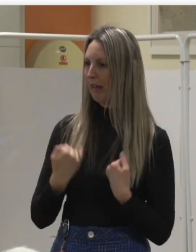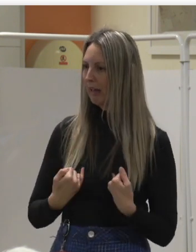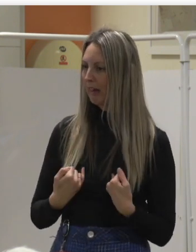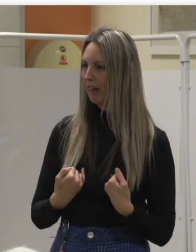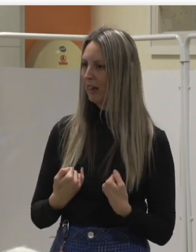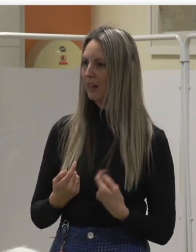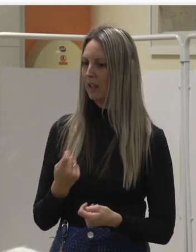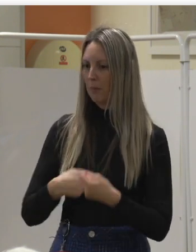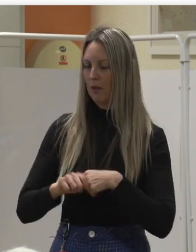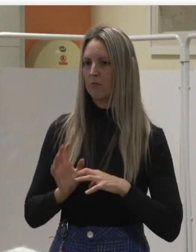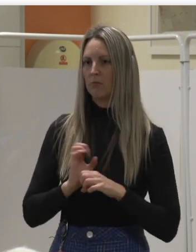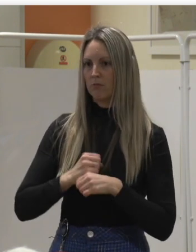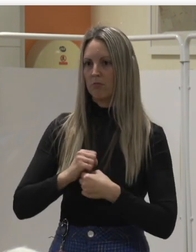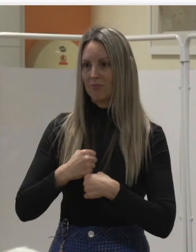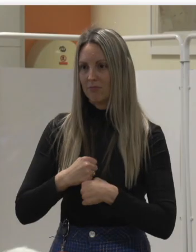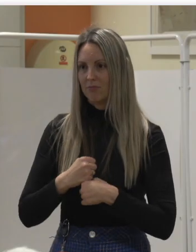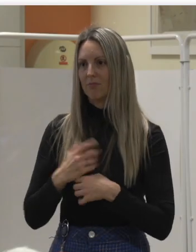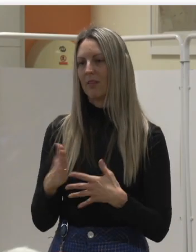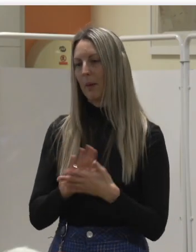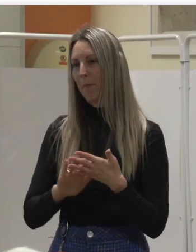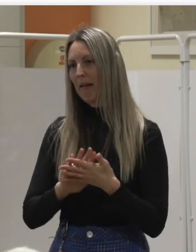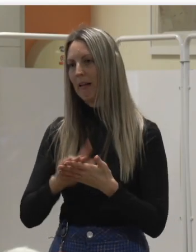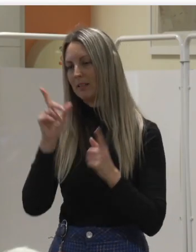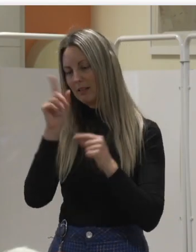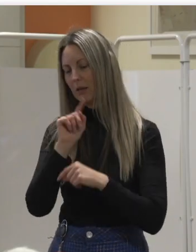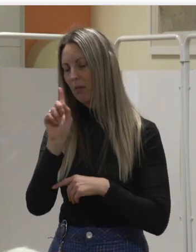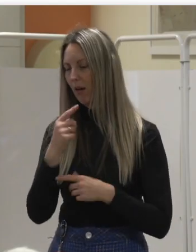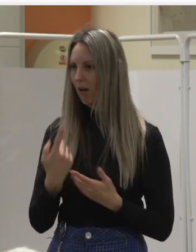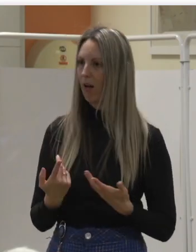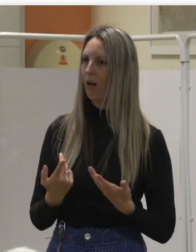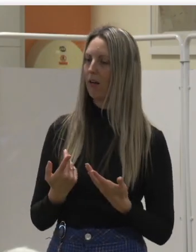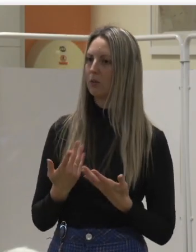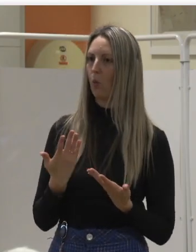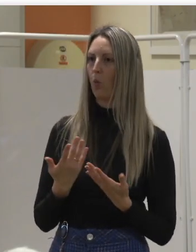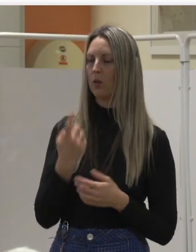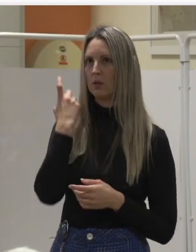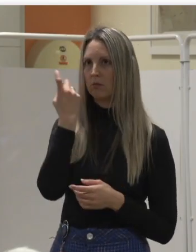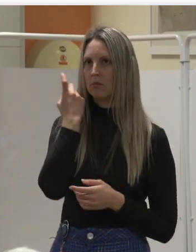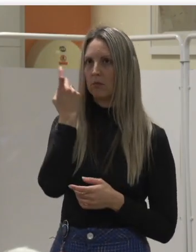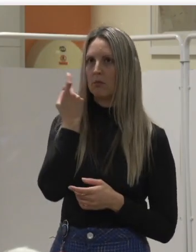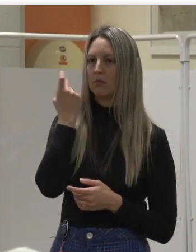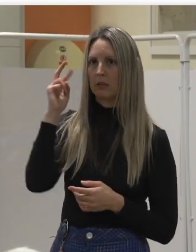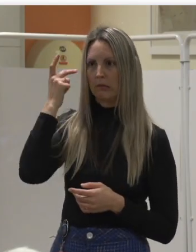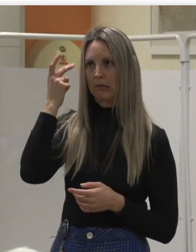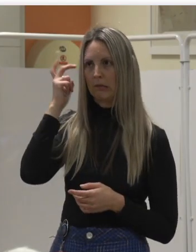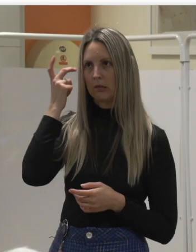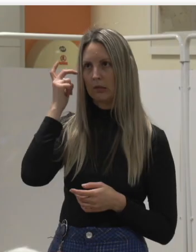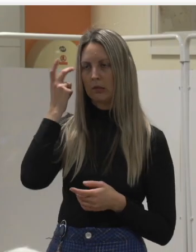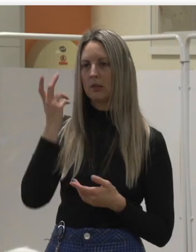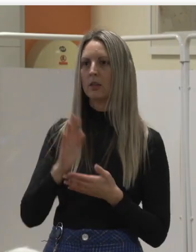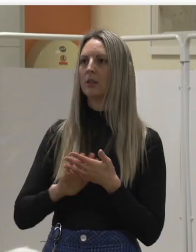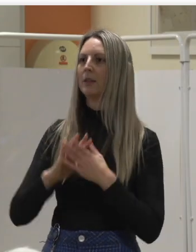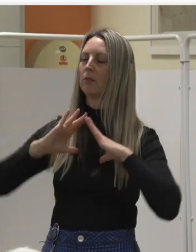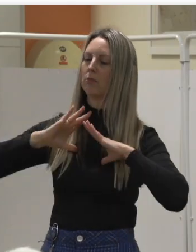affect your energy levels, even though you may not be doing anything, but it does play on your mind, and it also drains energy from your brain and makes